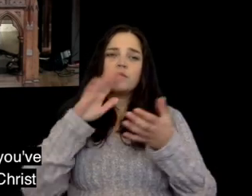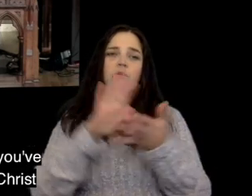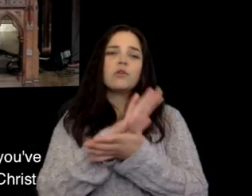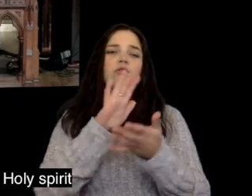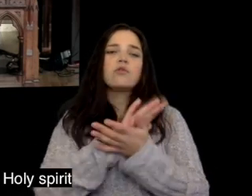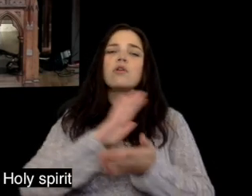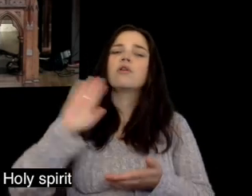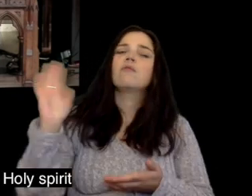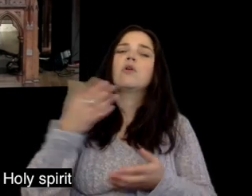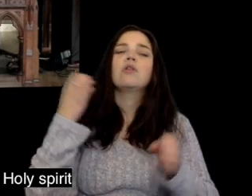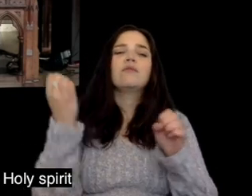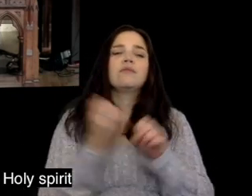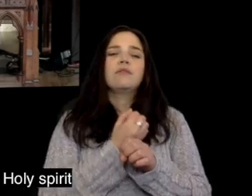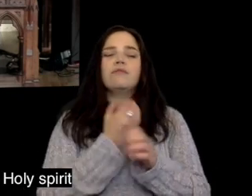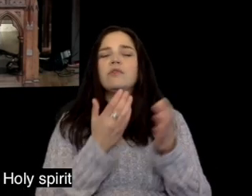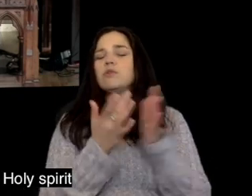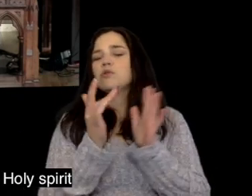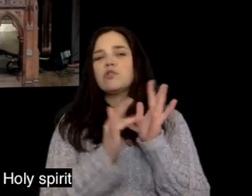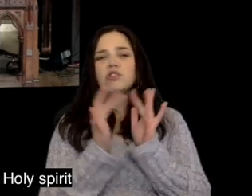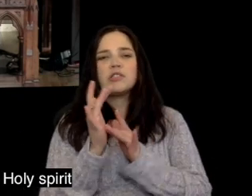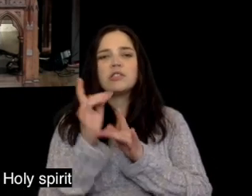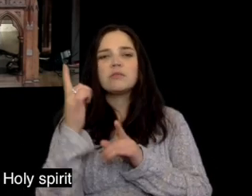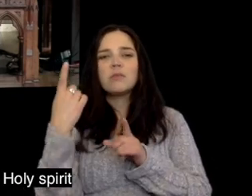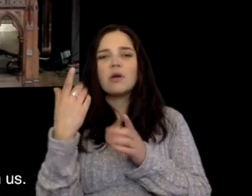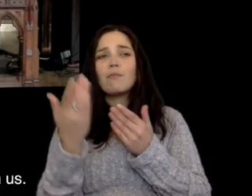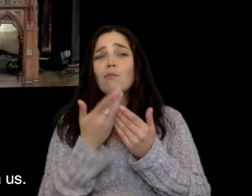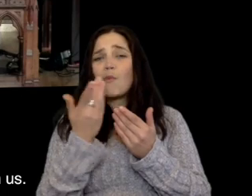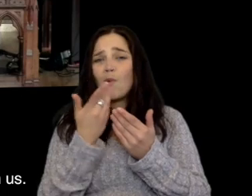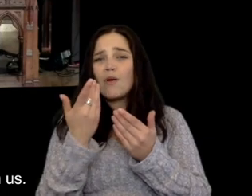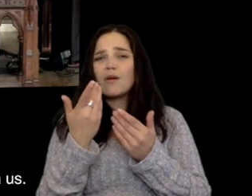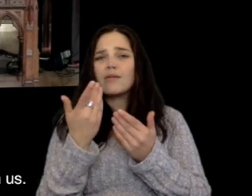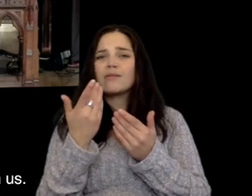with the joy of all that you have done for us in Jesus Christ, but